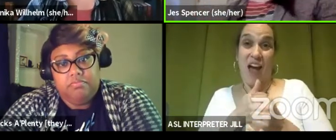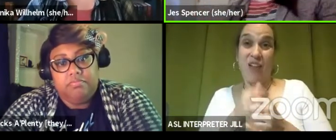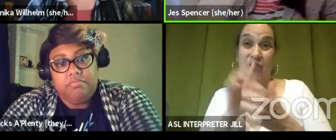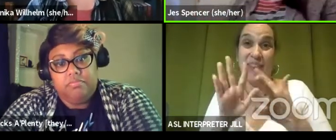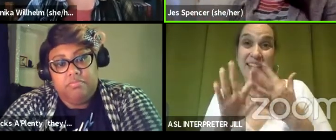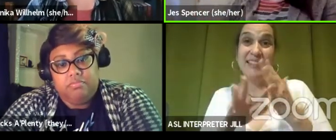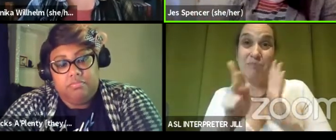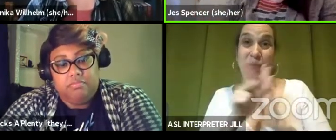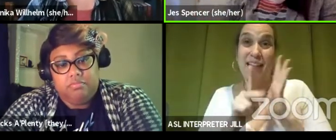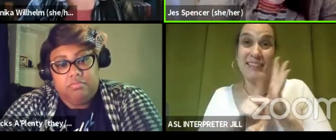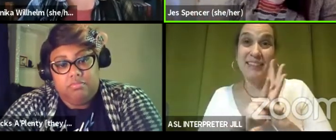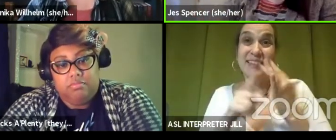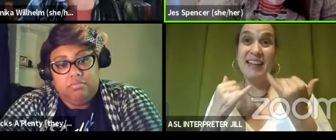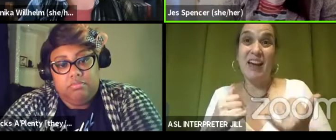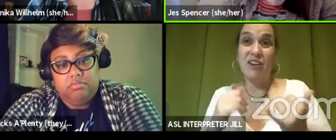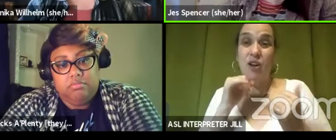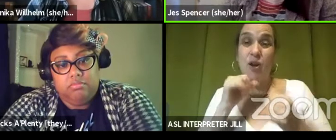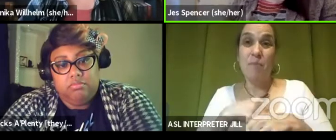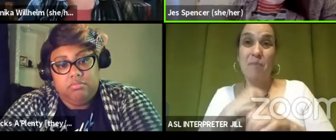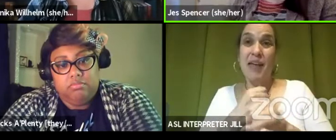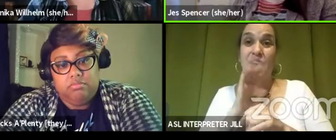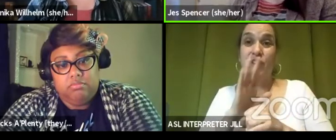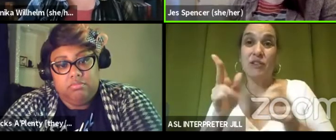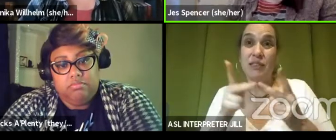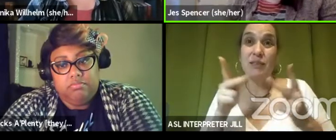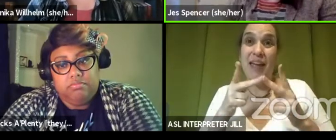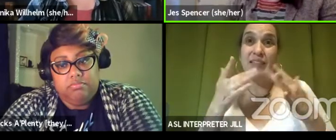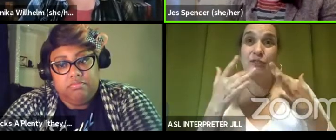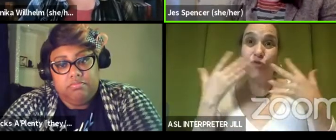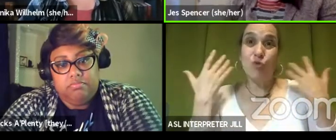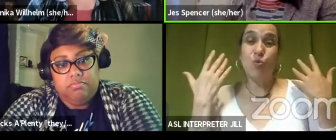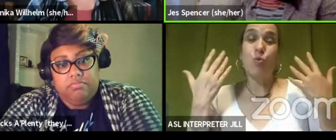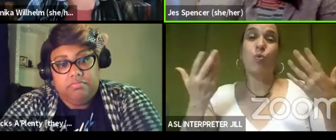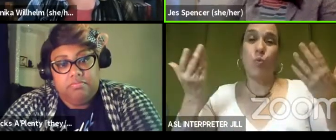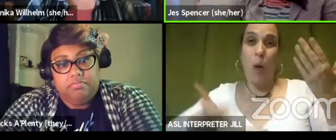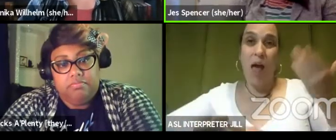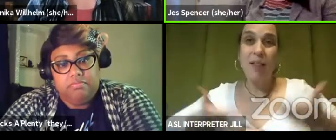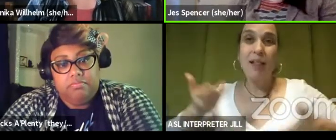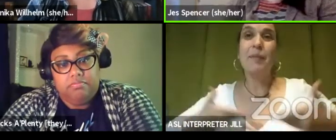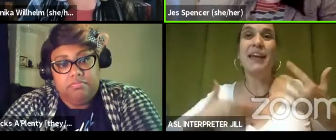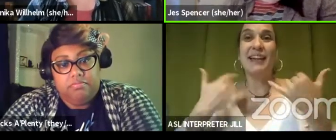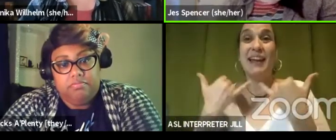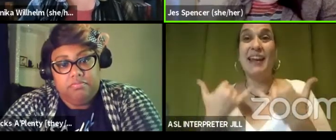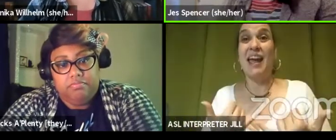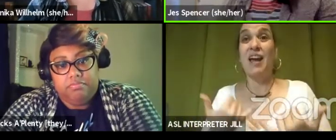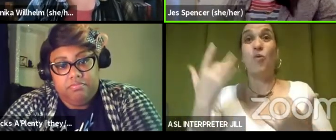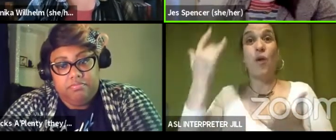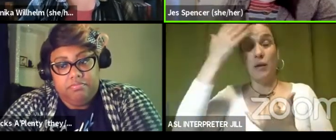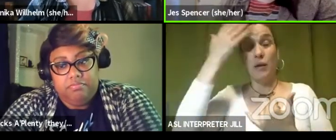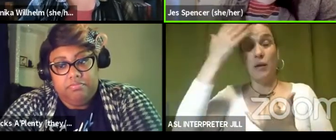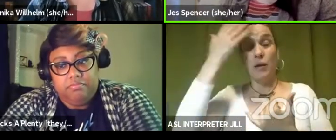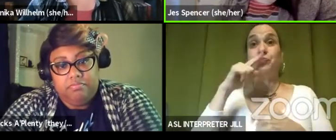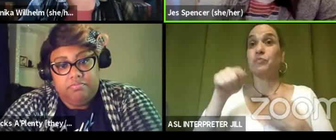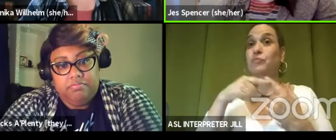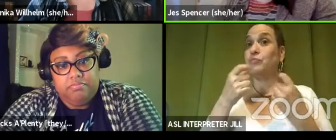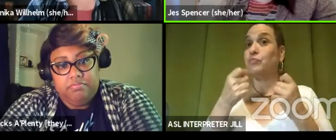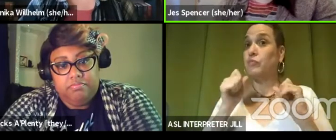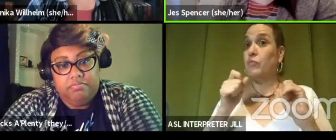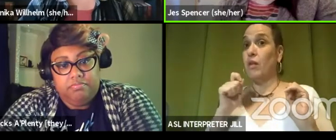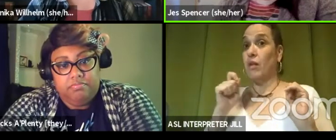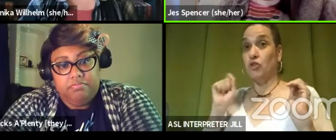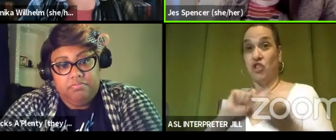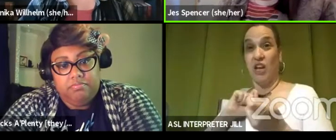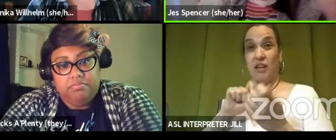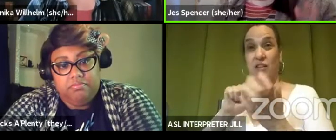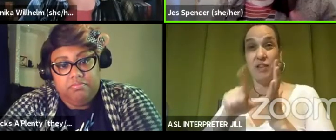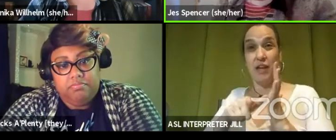now and you don't make your space welcoming now. Because when you're trying to readjust and